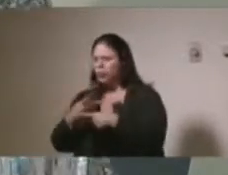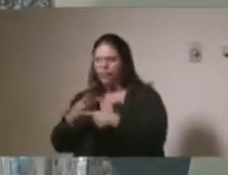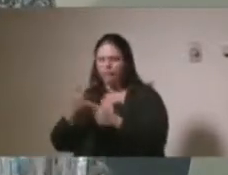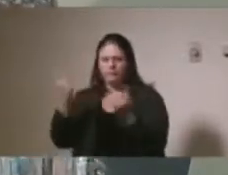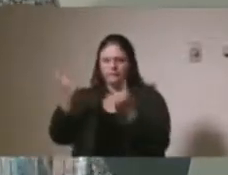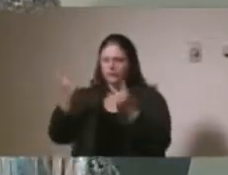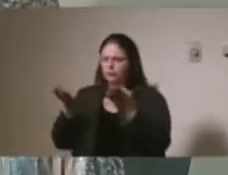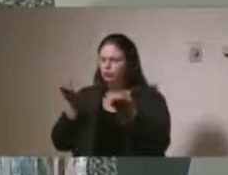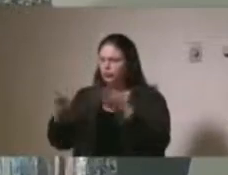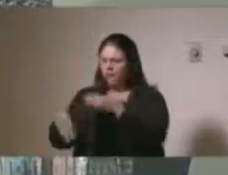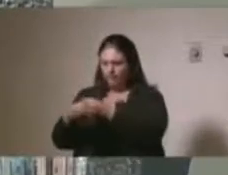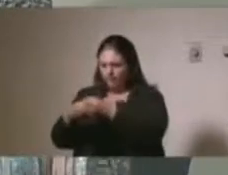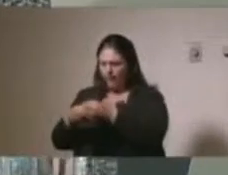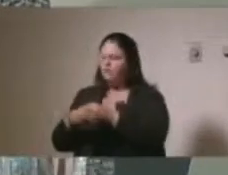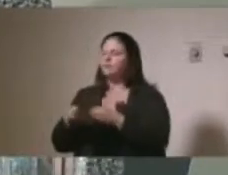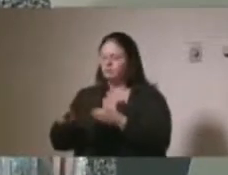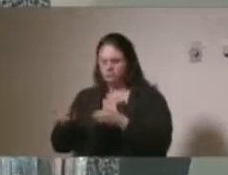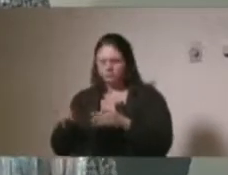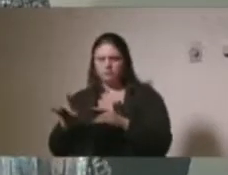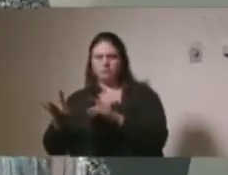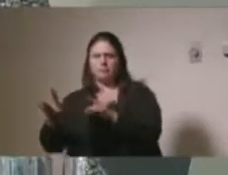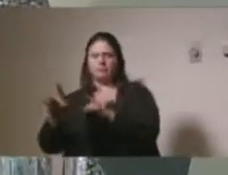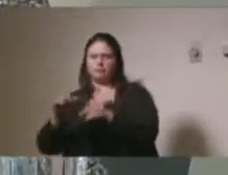can gradually train